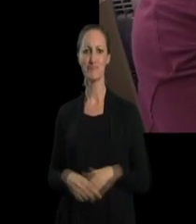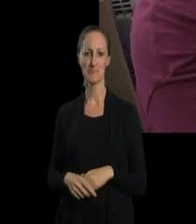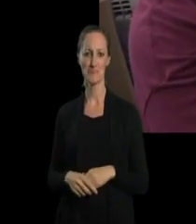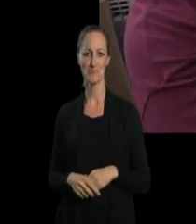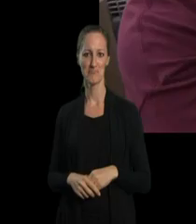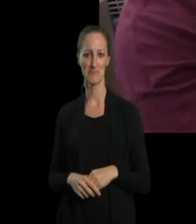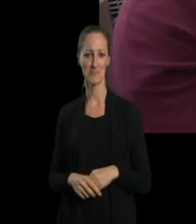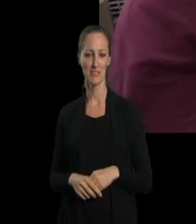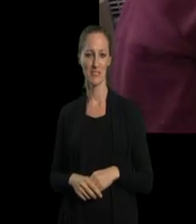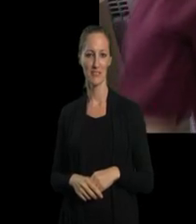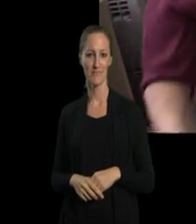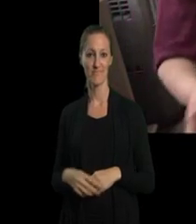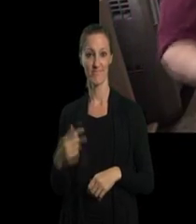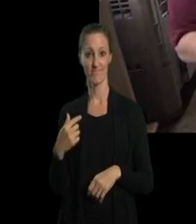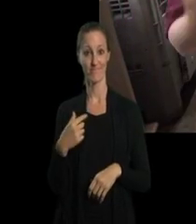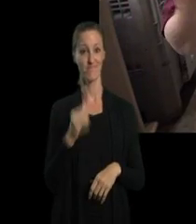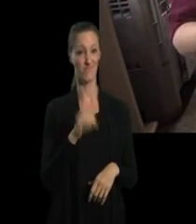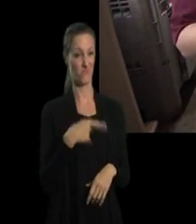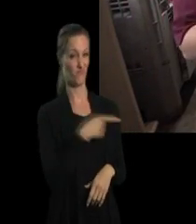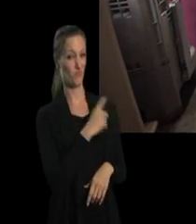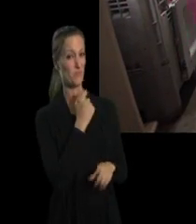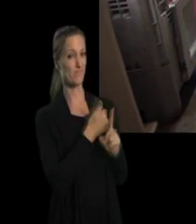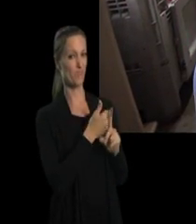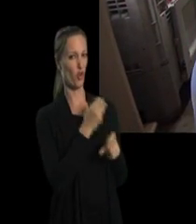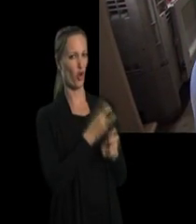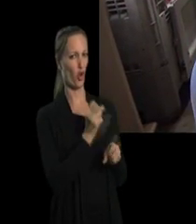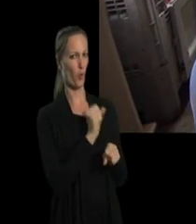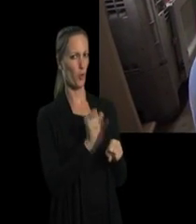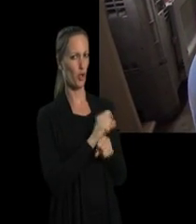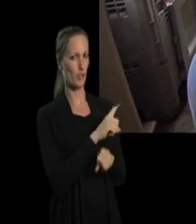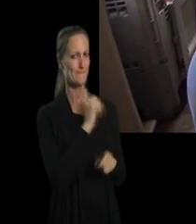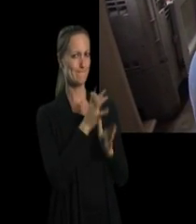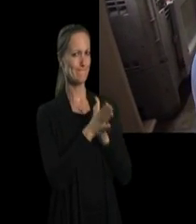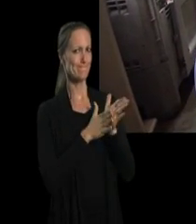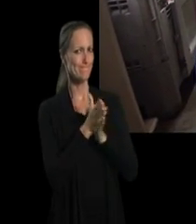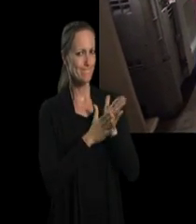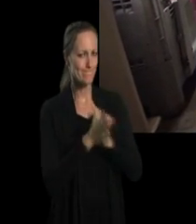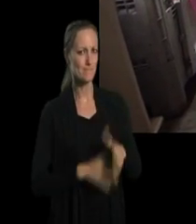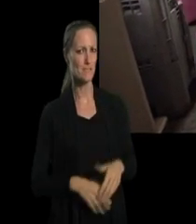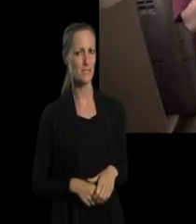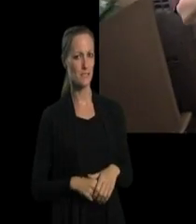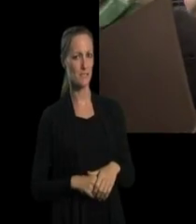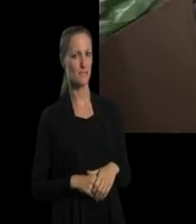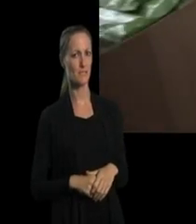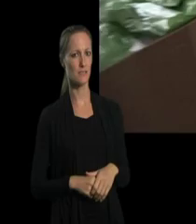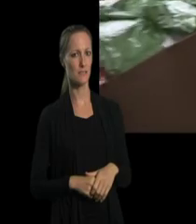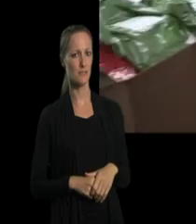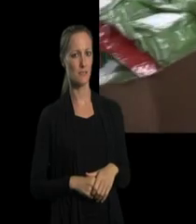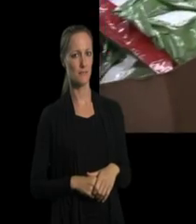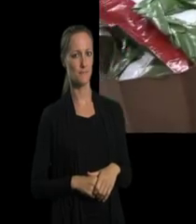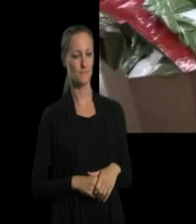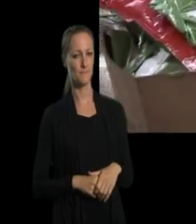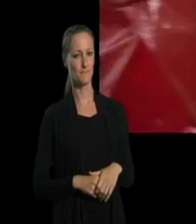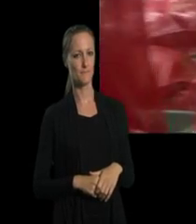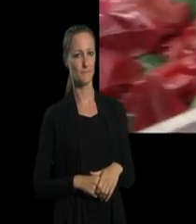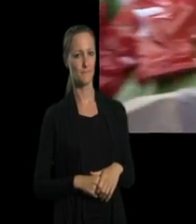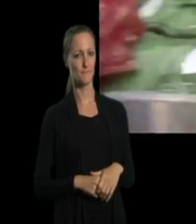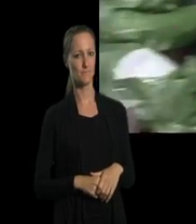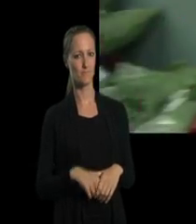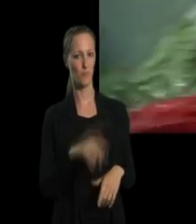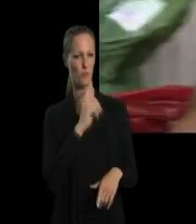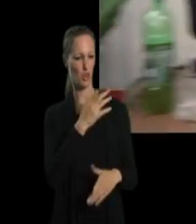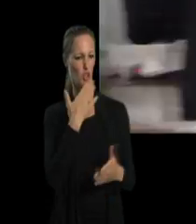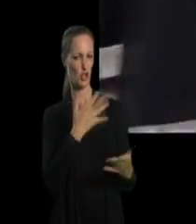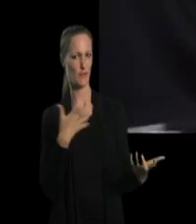but I'd done catalogs and stuff. Dot is a hard worker. She has a lot of